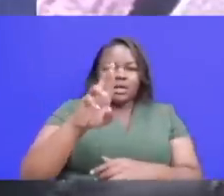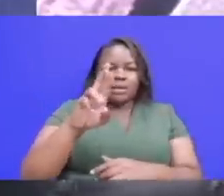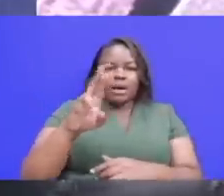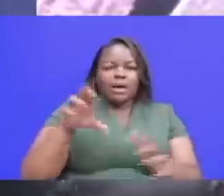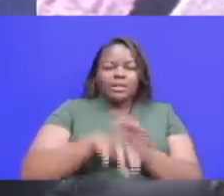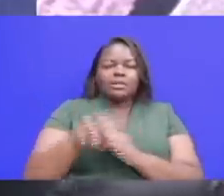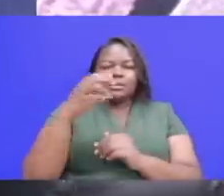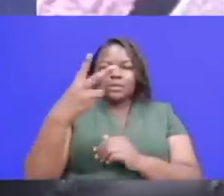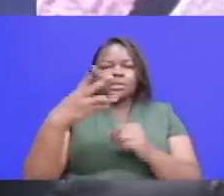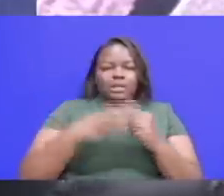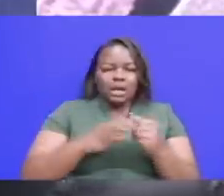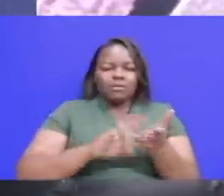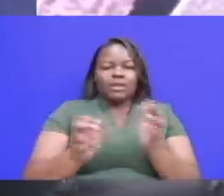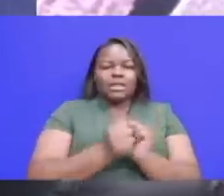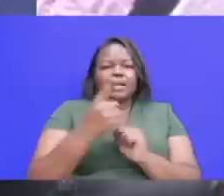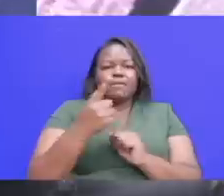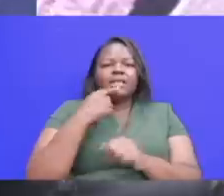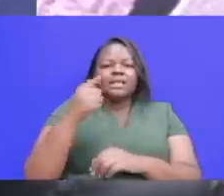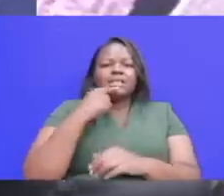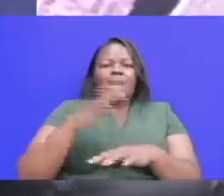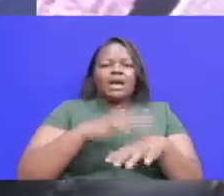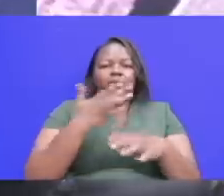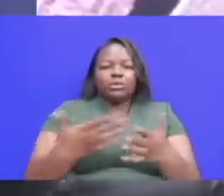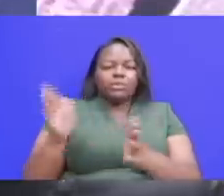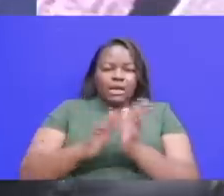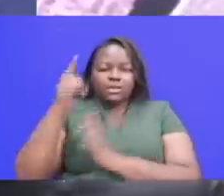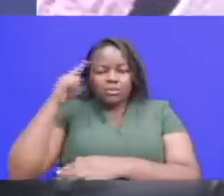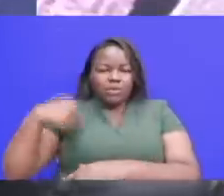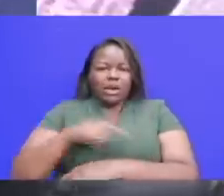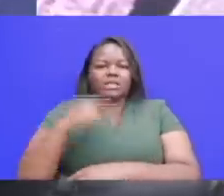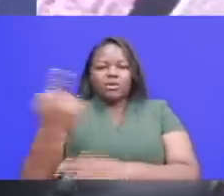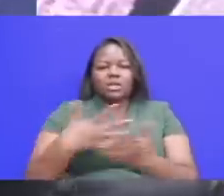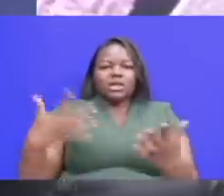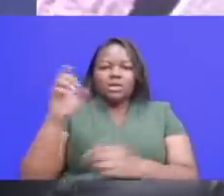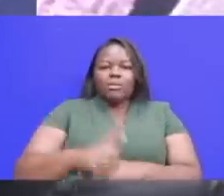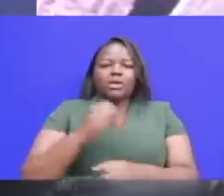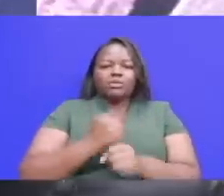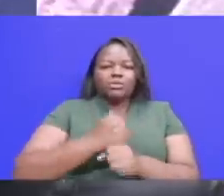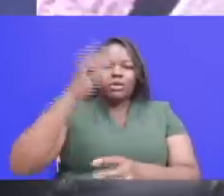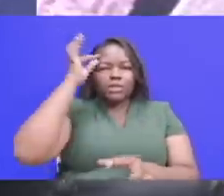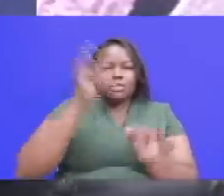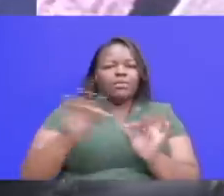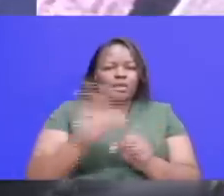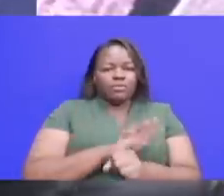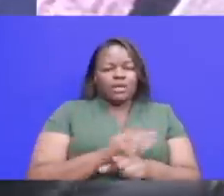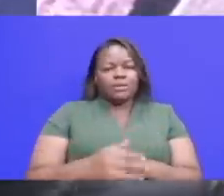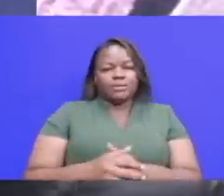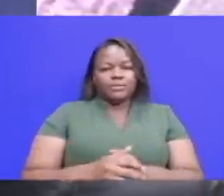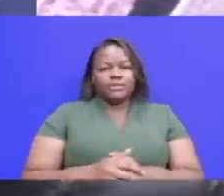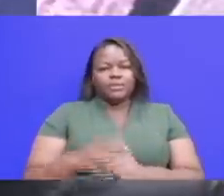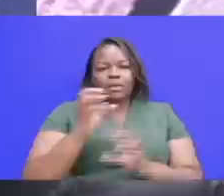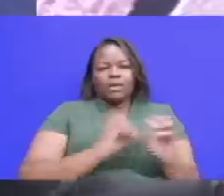he has good plans for you. Mm. The only part that you have to play is being what? Faithful. Oh,